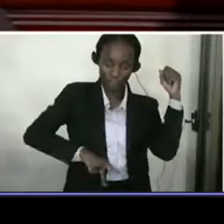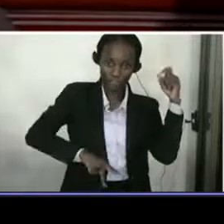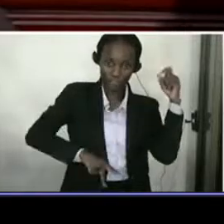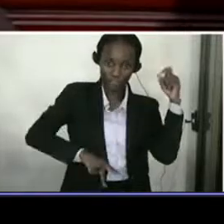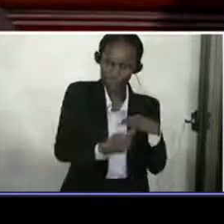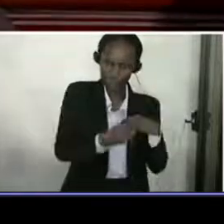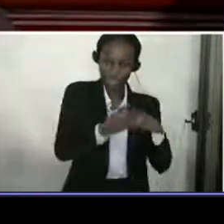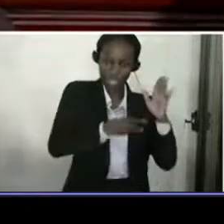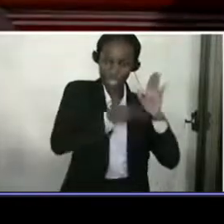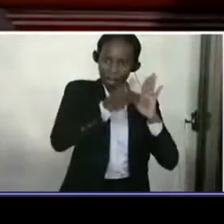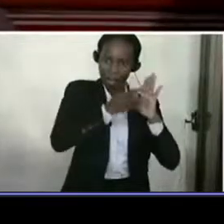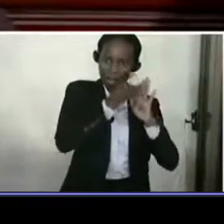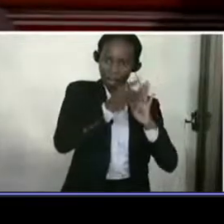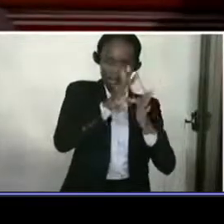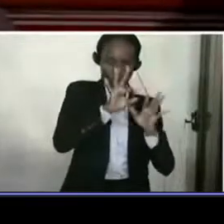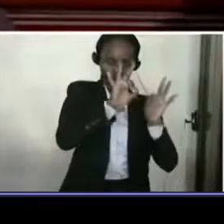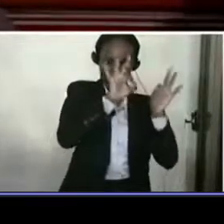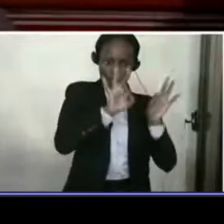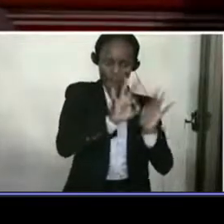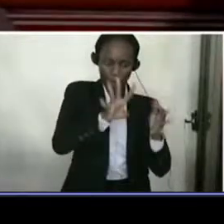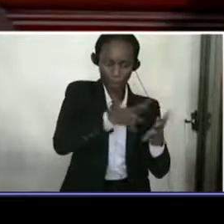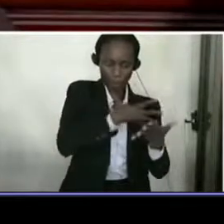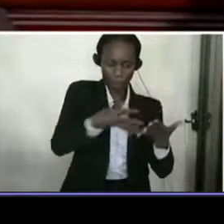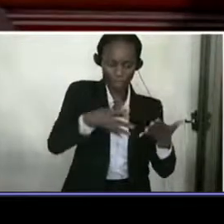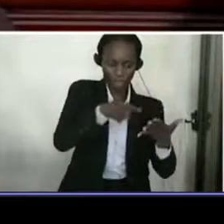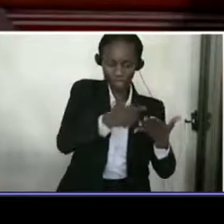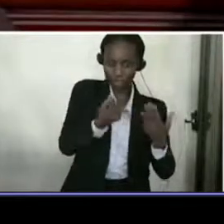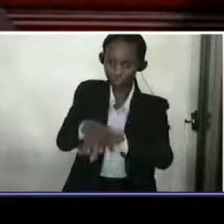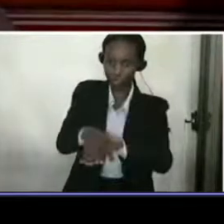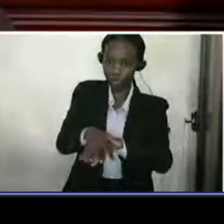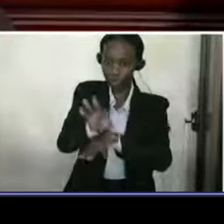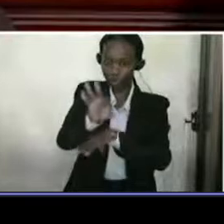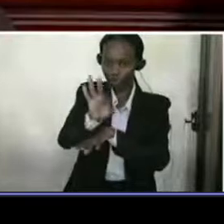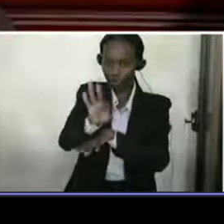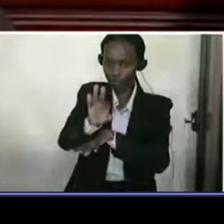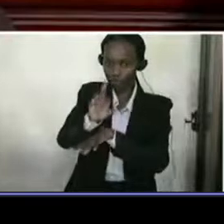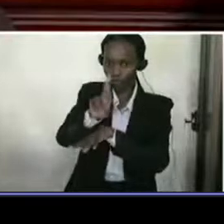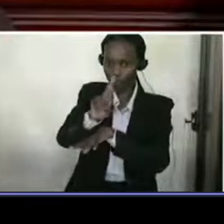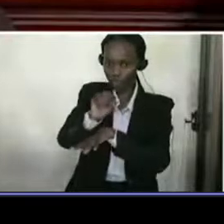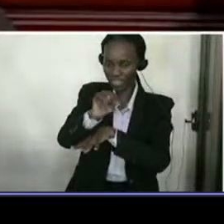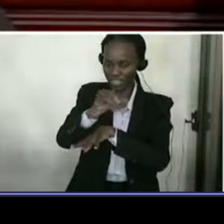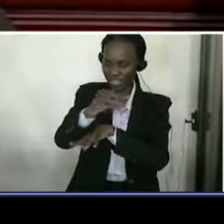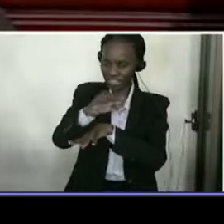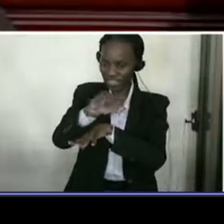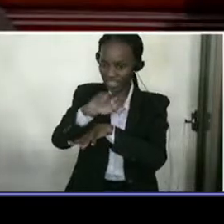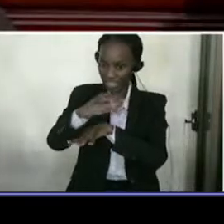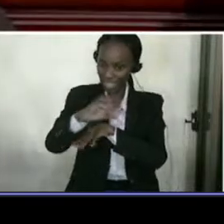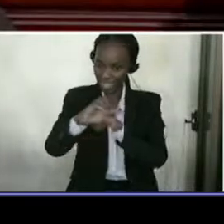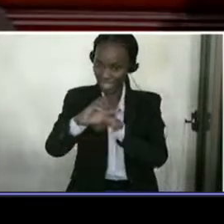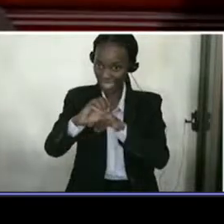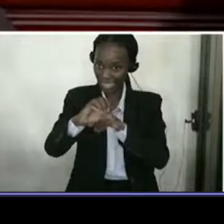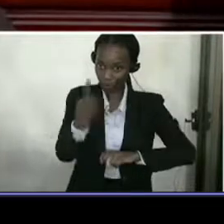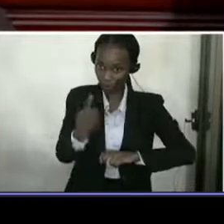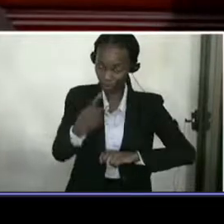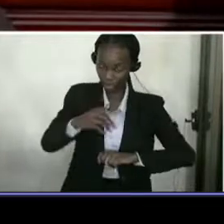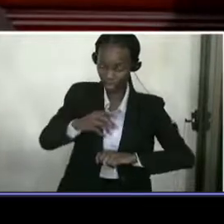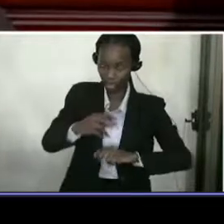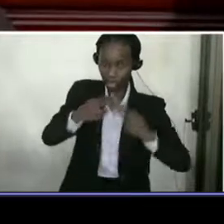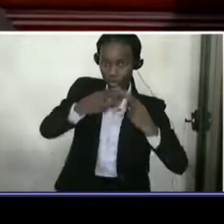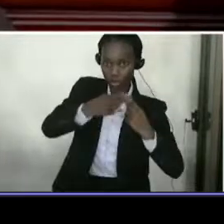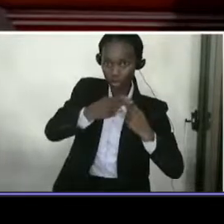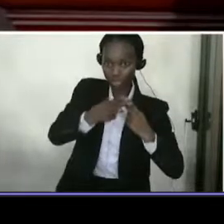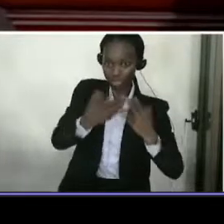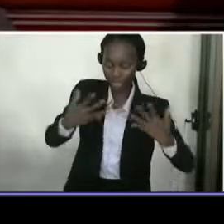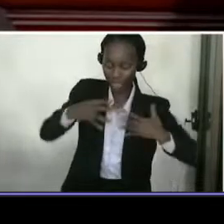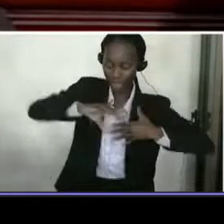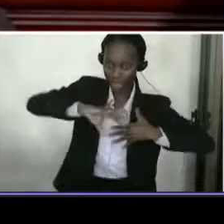and integrate all forensic investigations under one unit within the province. Is the unit in the Office of the Premier